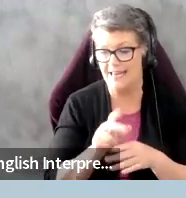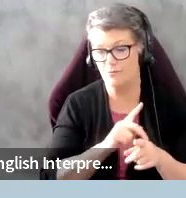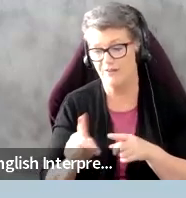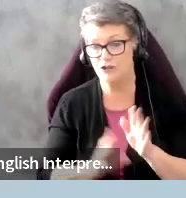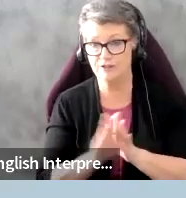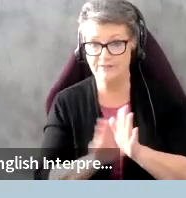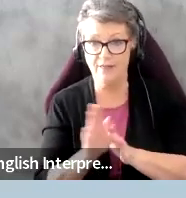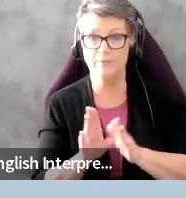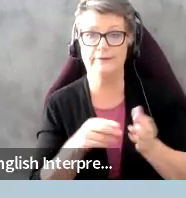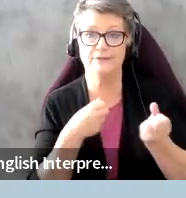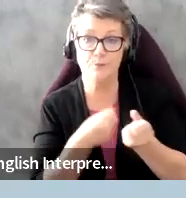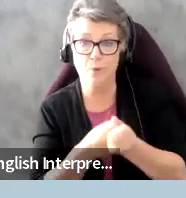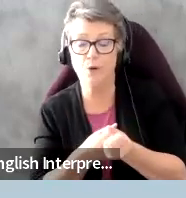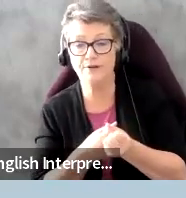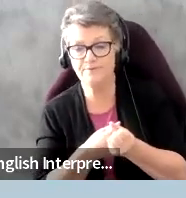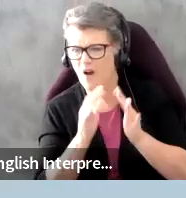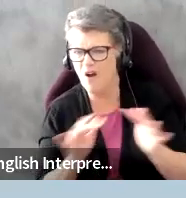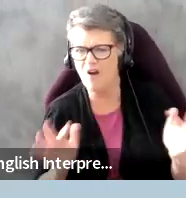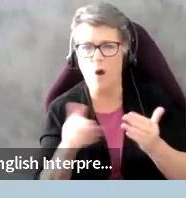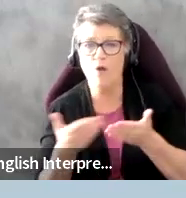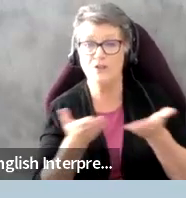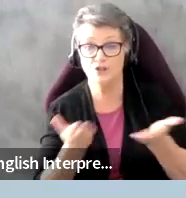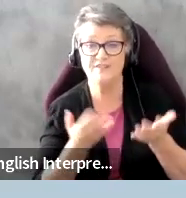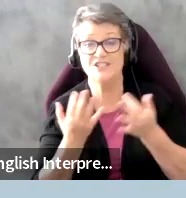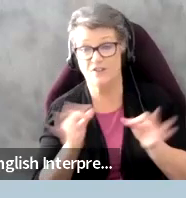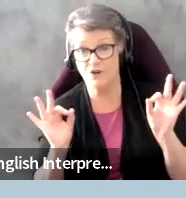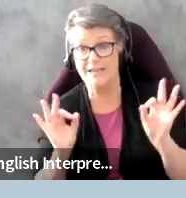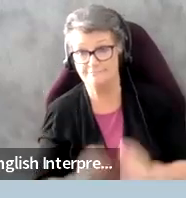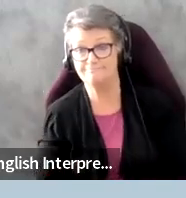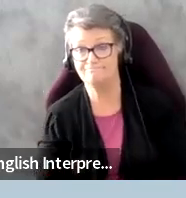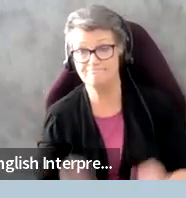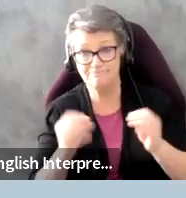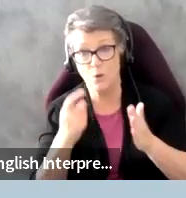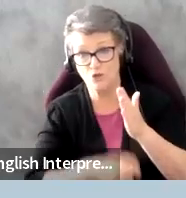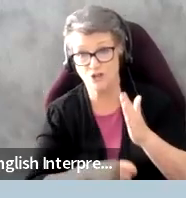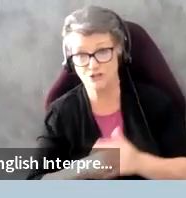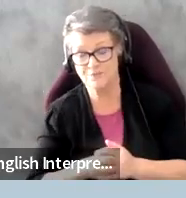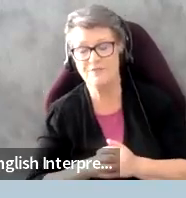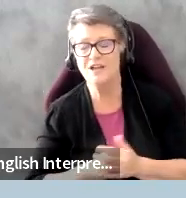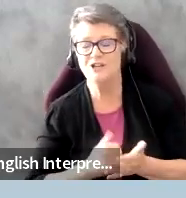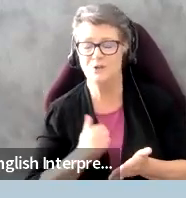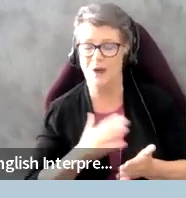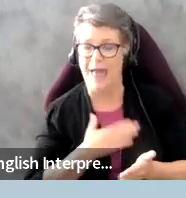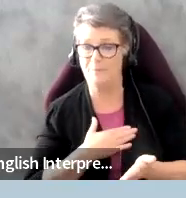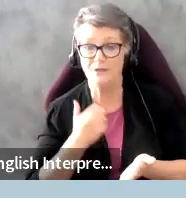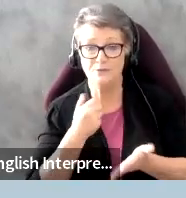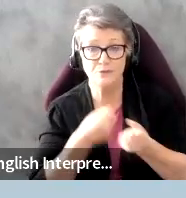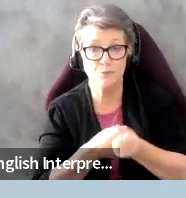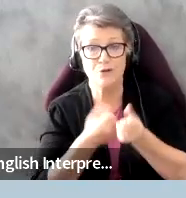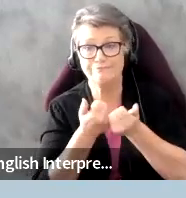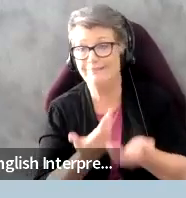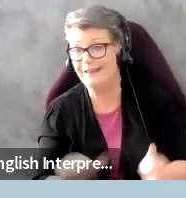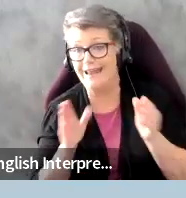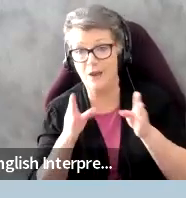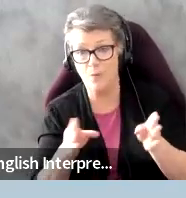development, support, technical assistance. All of our services are free. So we are happy to support you in any way. Know that